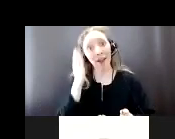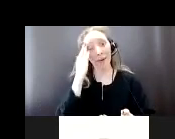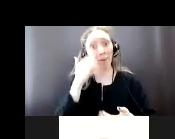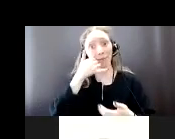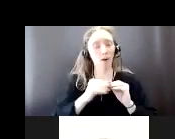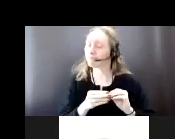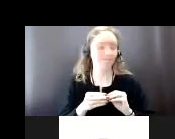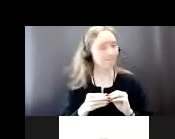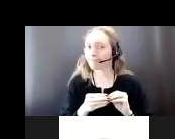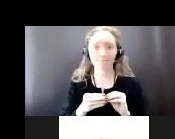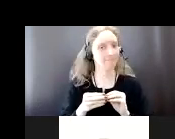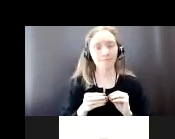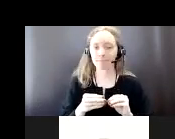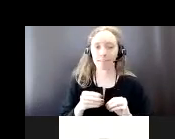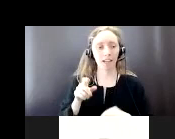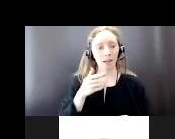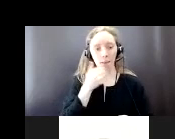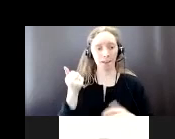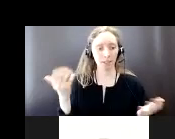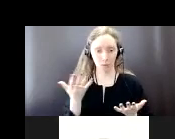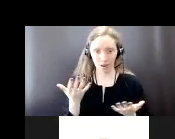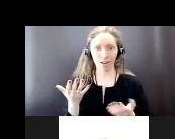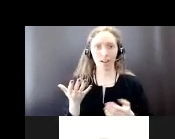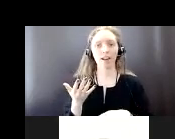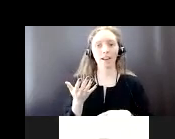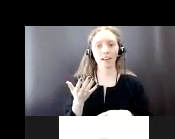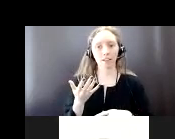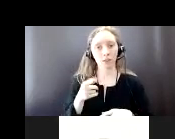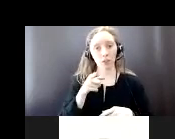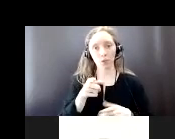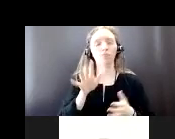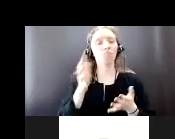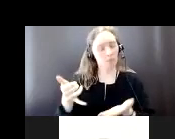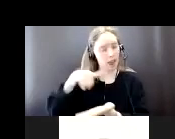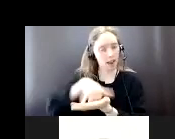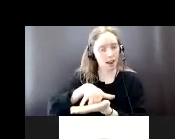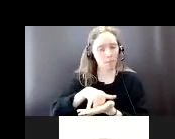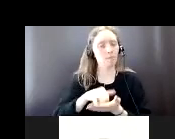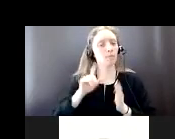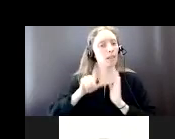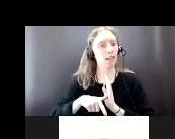directly. And that way there you'll be sure that you're speaking with the right person.